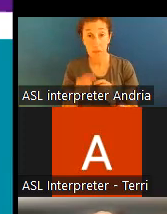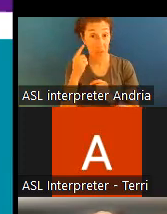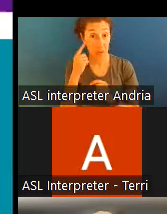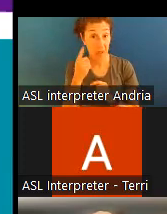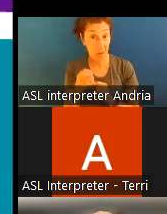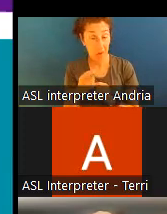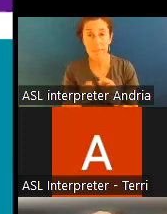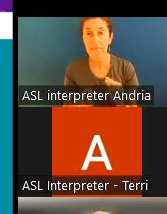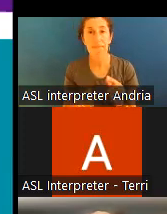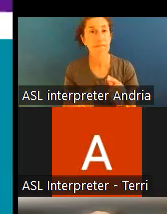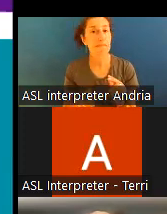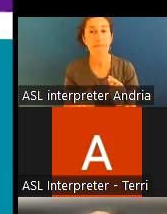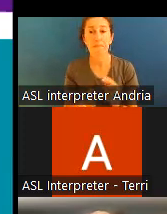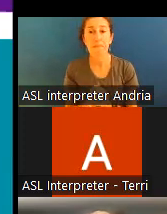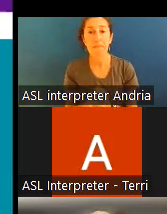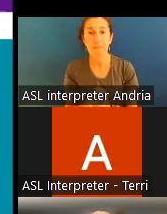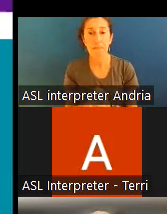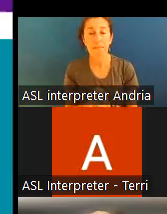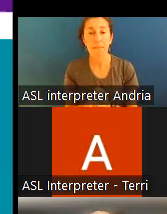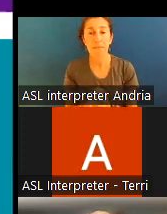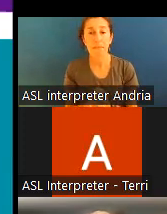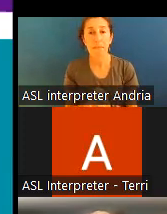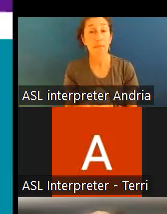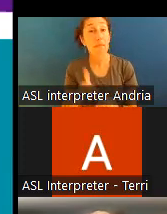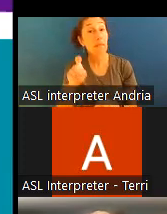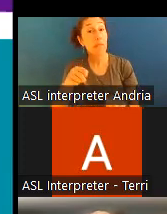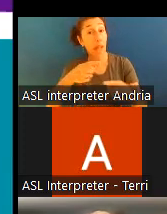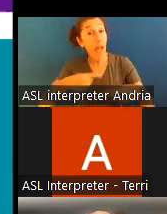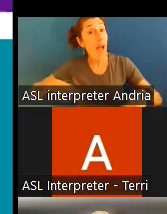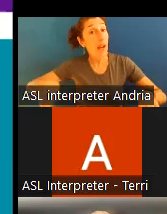No. Nope. Is anybody hearing it?